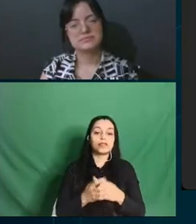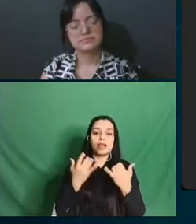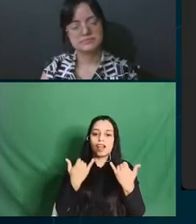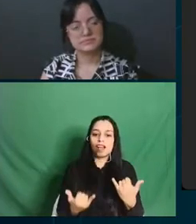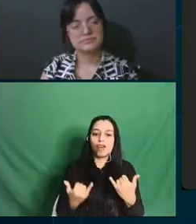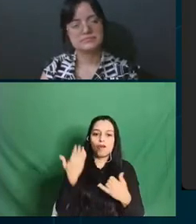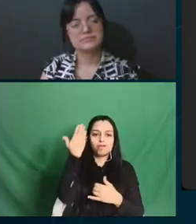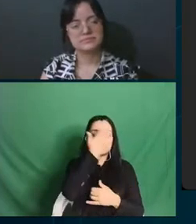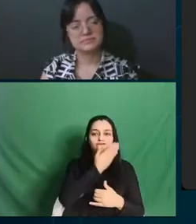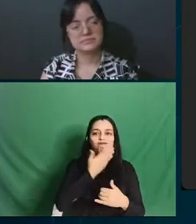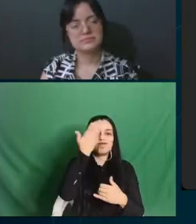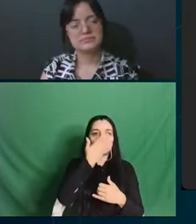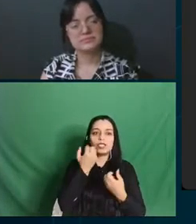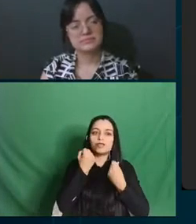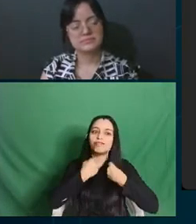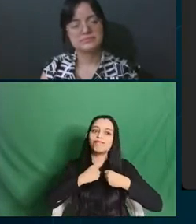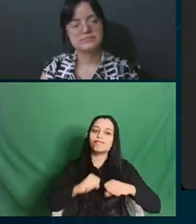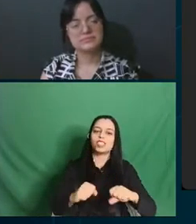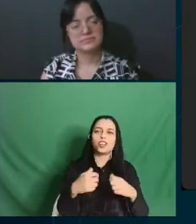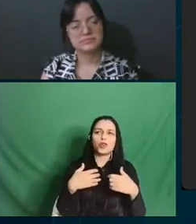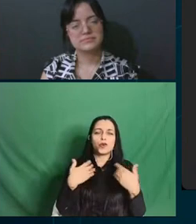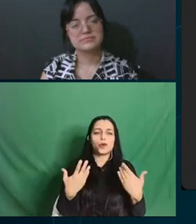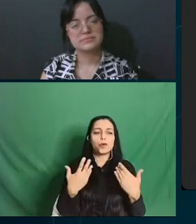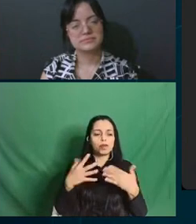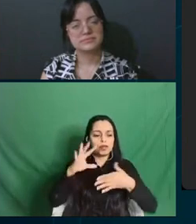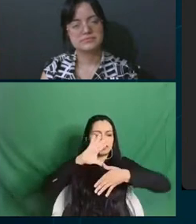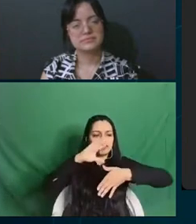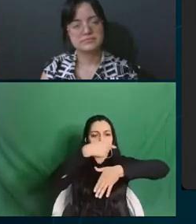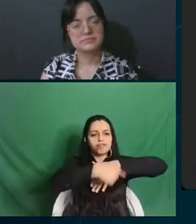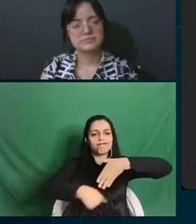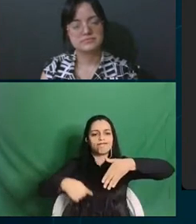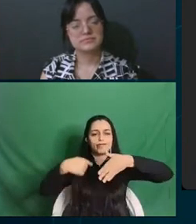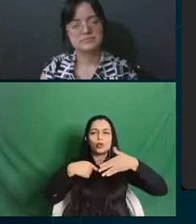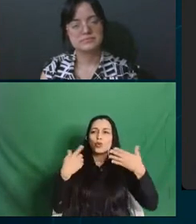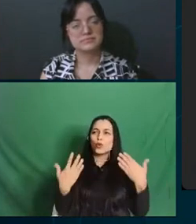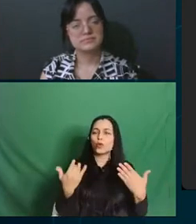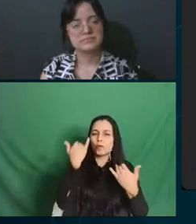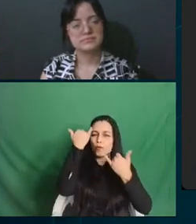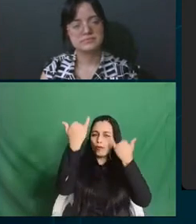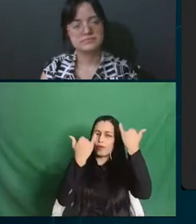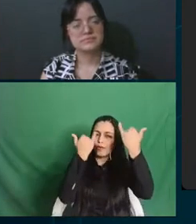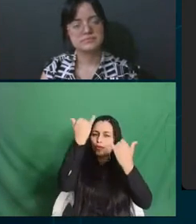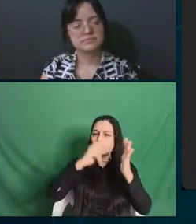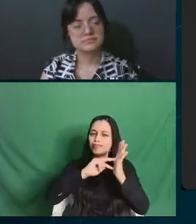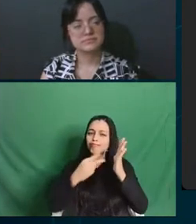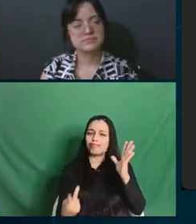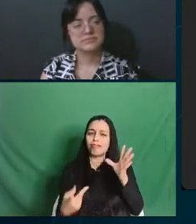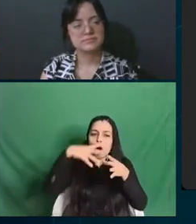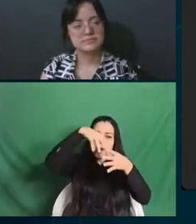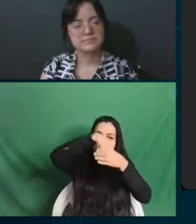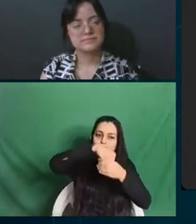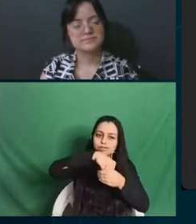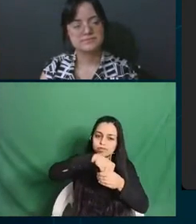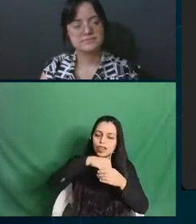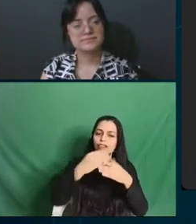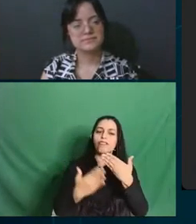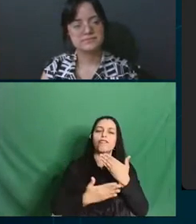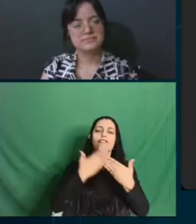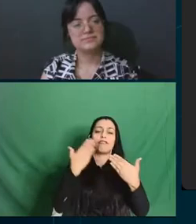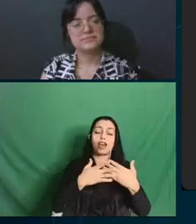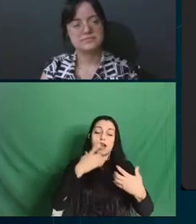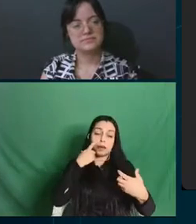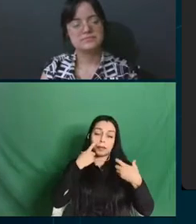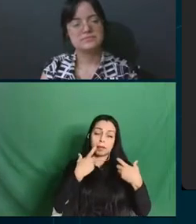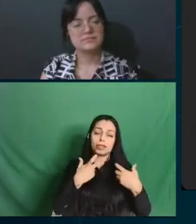there's a whole infrastructure story as to how to do that. And I mentioned earlier that South America, or